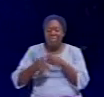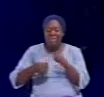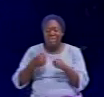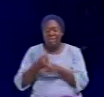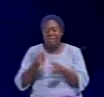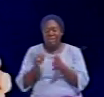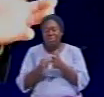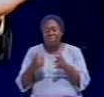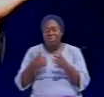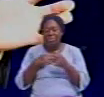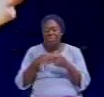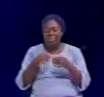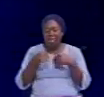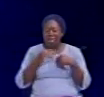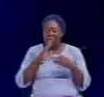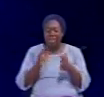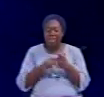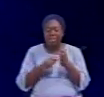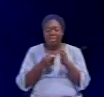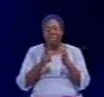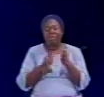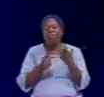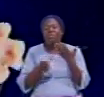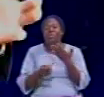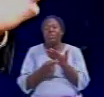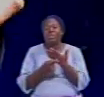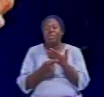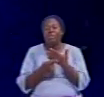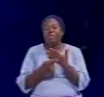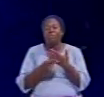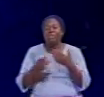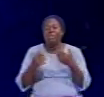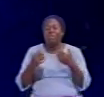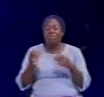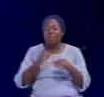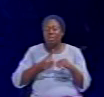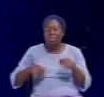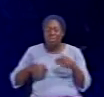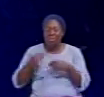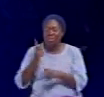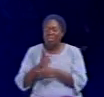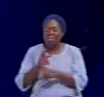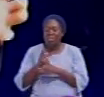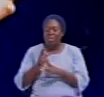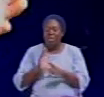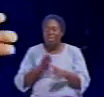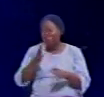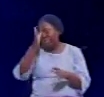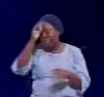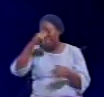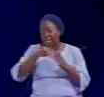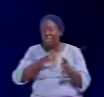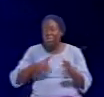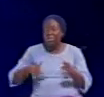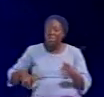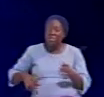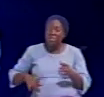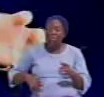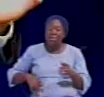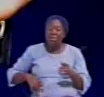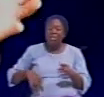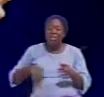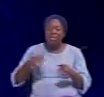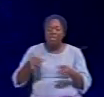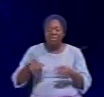GCK, God has preserved our leader. He has preserved the general superintendent. His eyes has not waxed